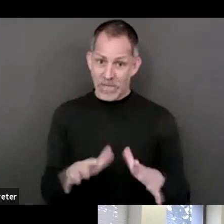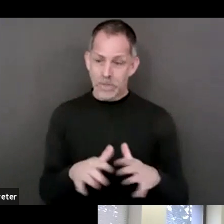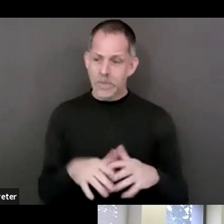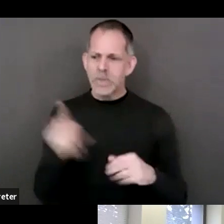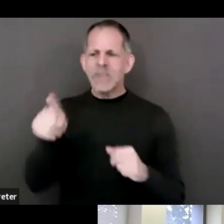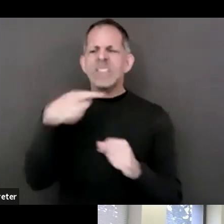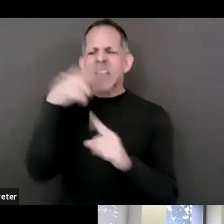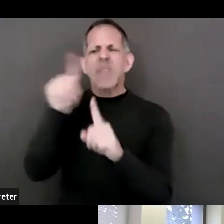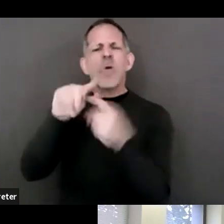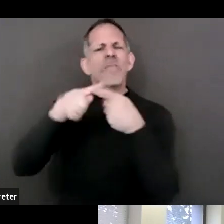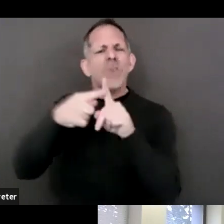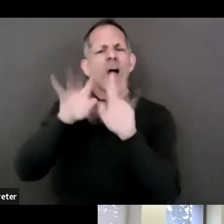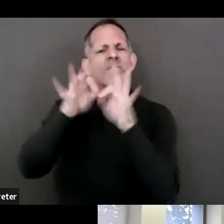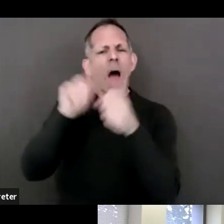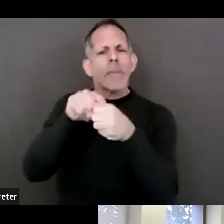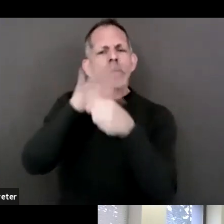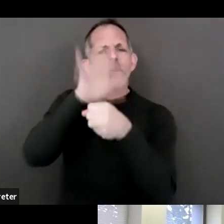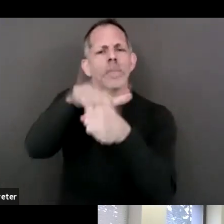our way out.